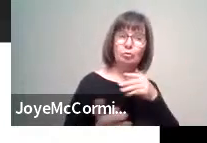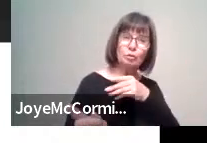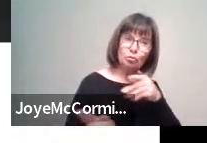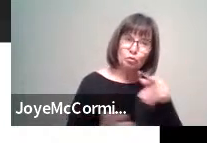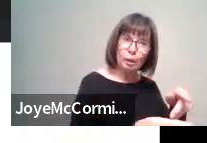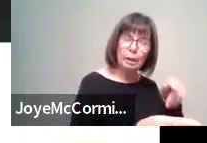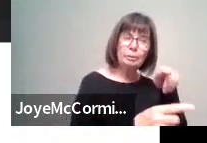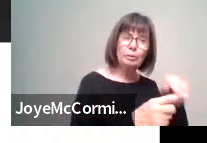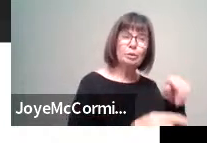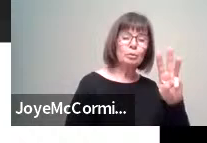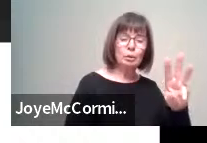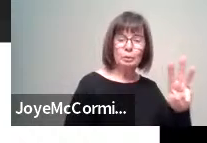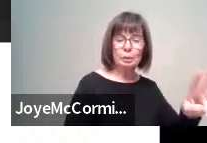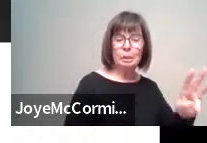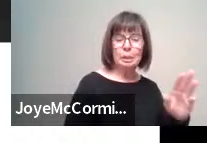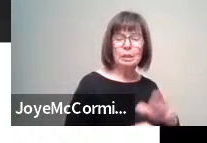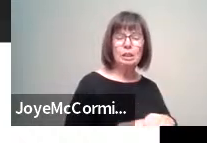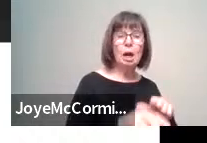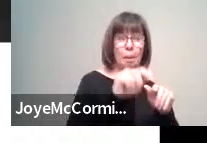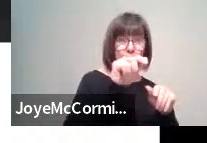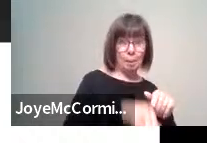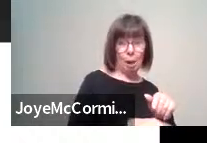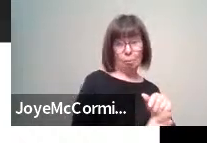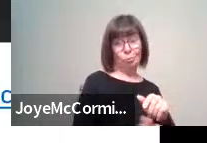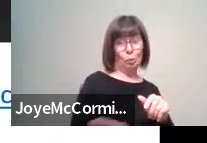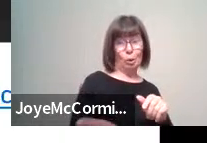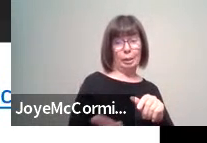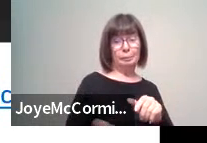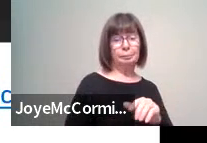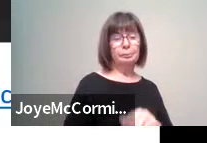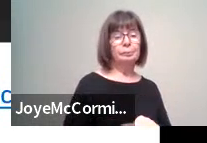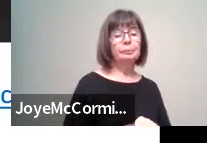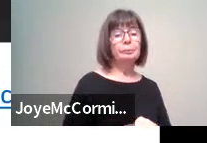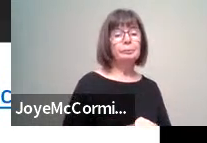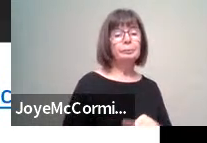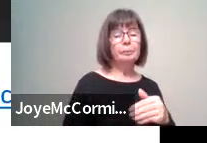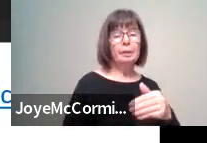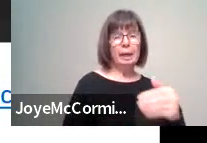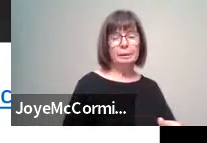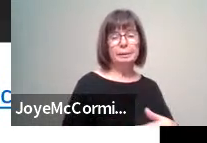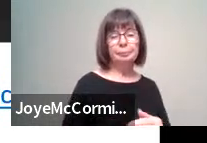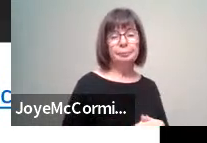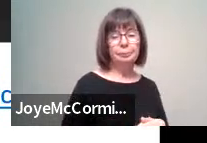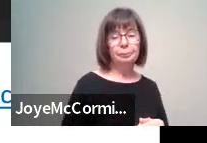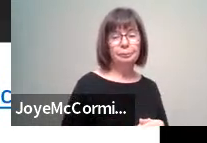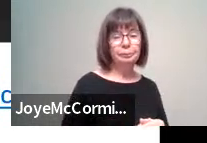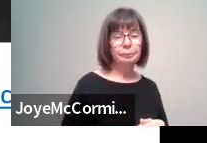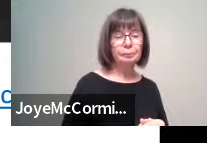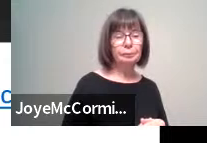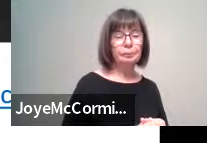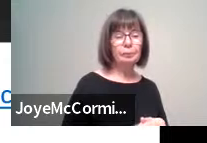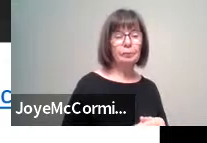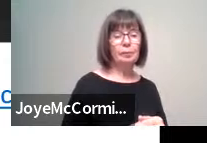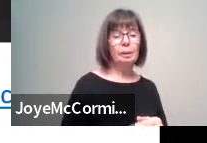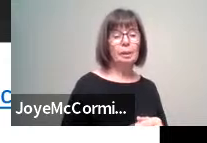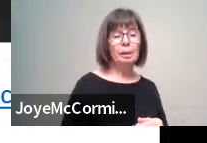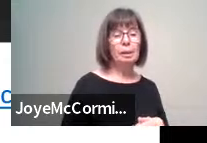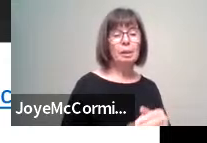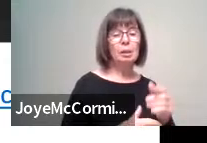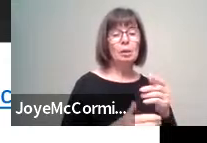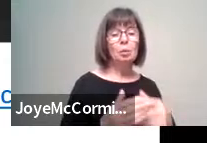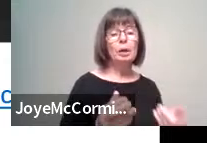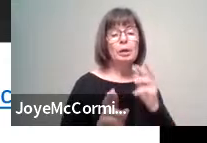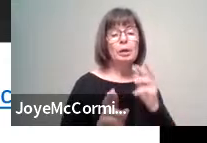updated on the bottom right. Next slide, please. So what are the Mpox public